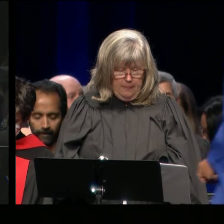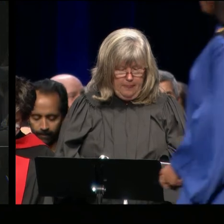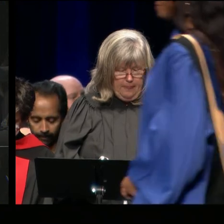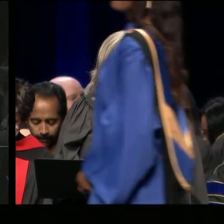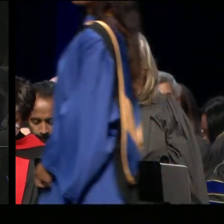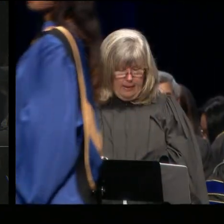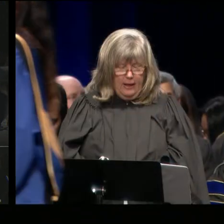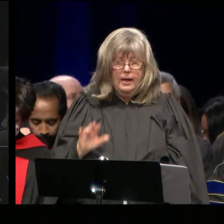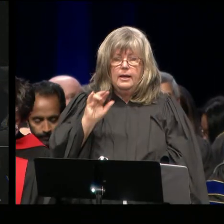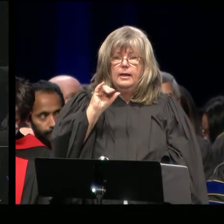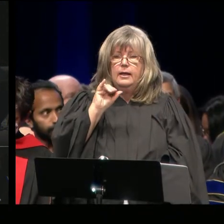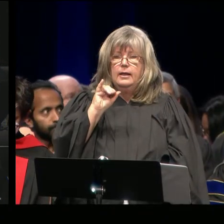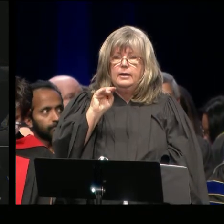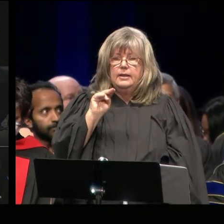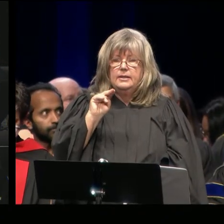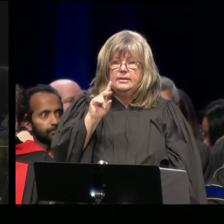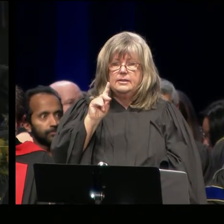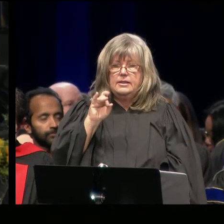Indira Ehikwe.